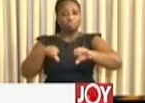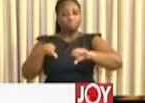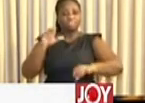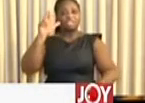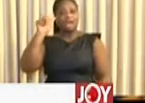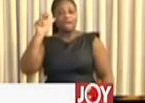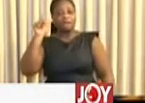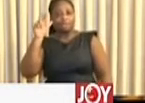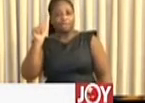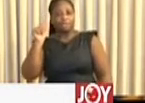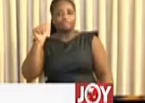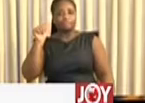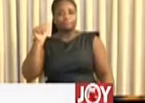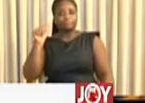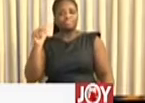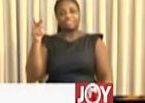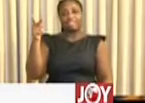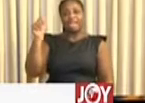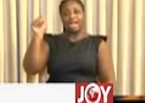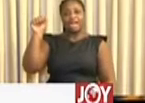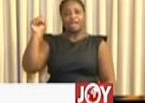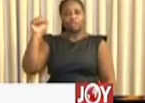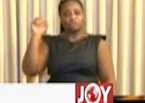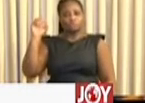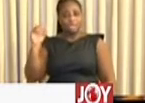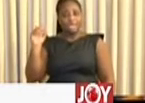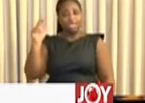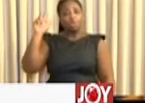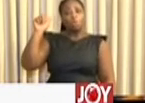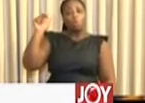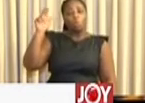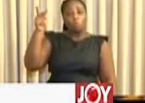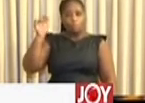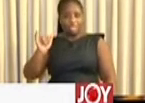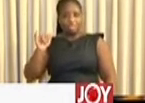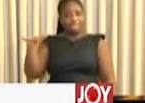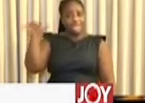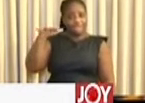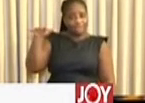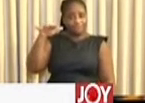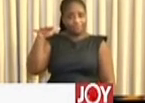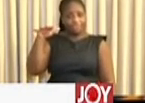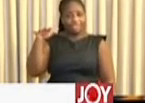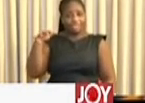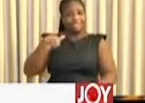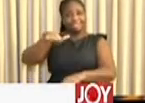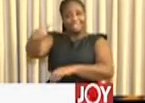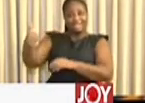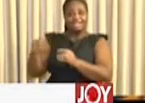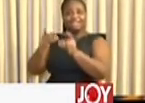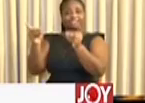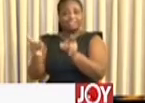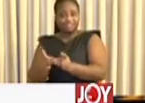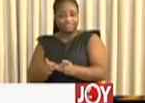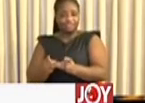Accra Metropolitan Area and Kasoa, and the Greater Kumasi Metropolitan Area and its contiguous